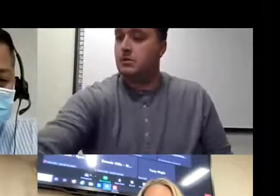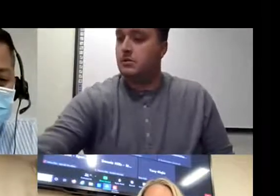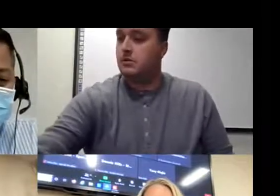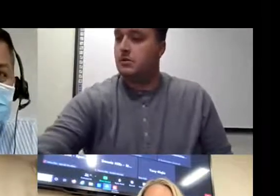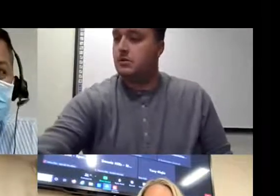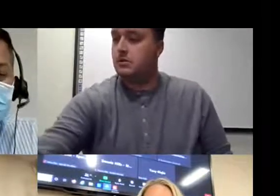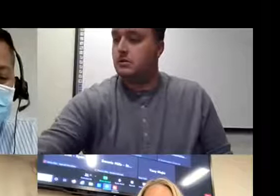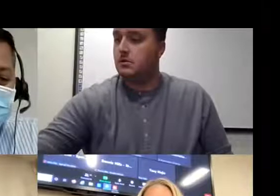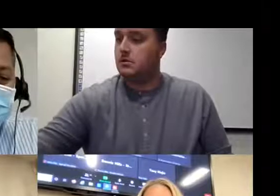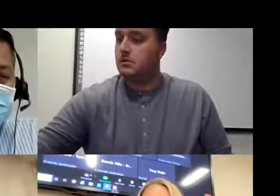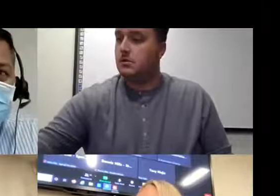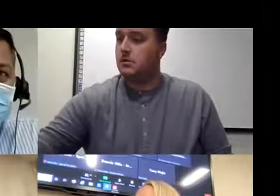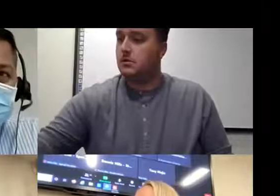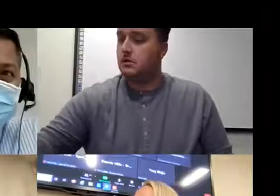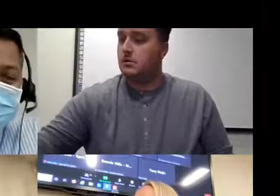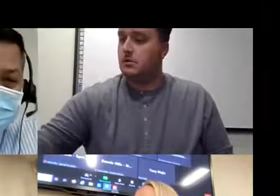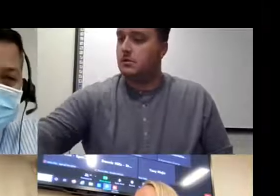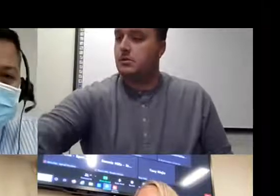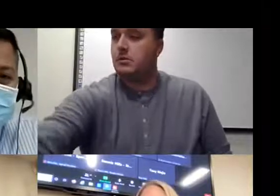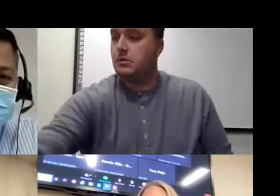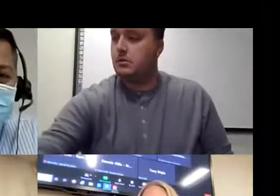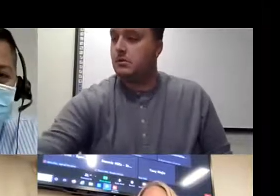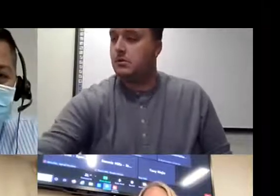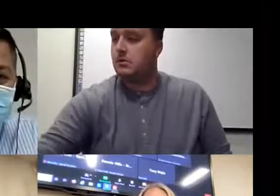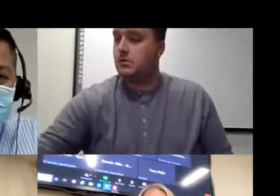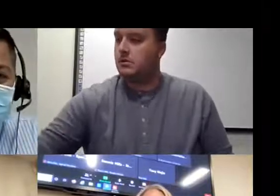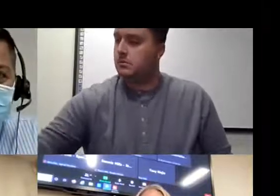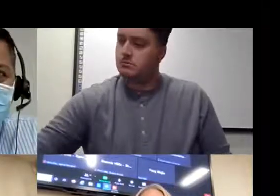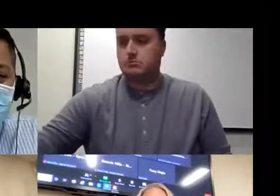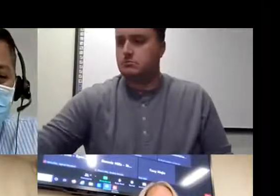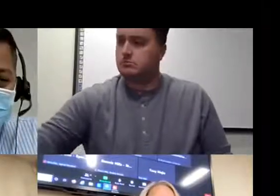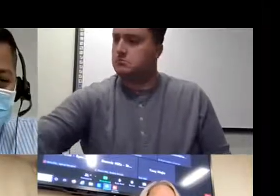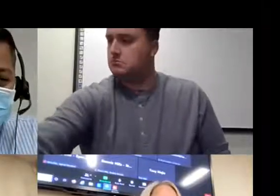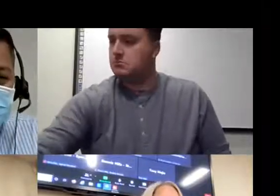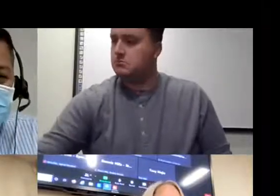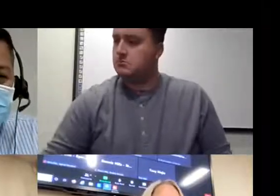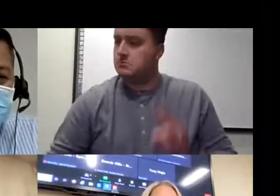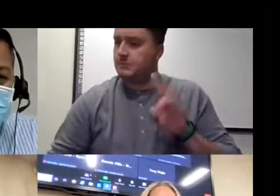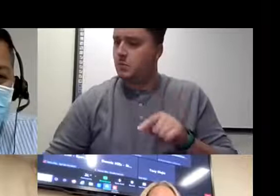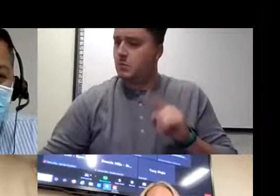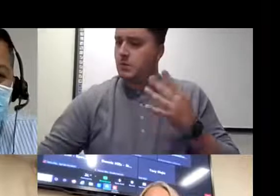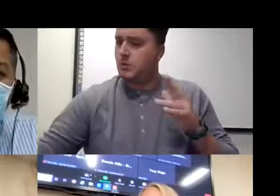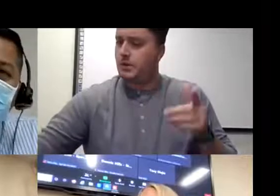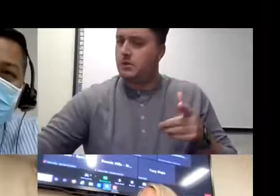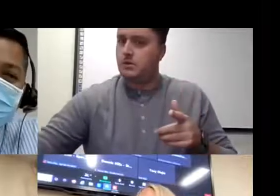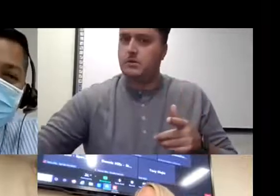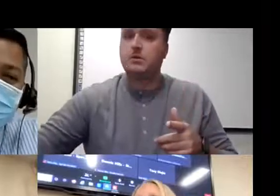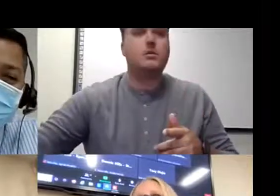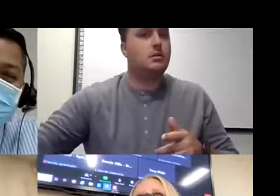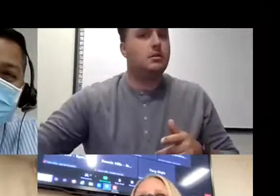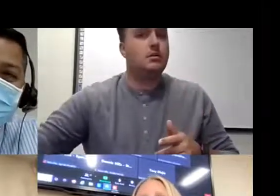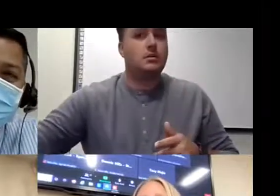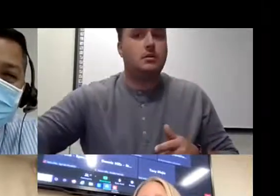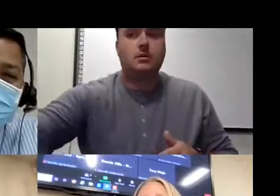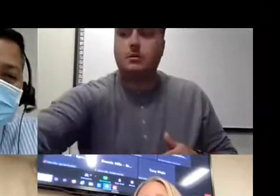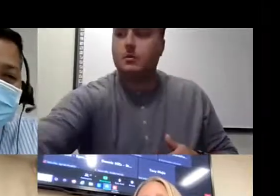we have a report for item 7.1 or it's just? We have our